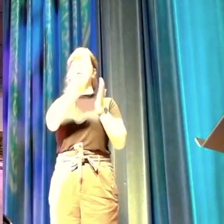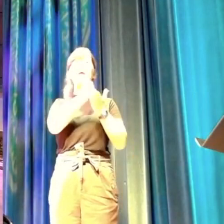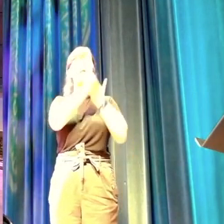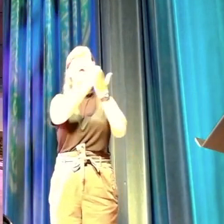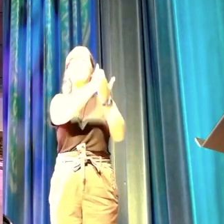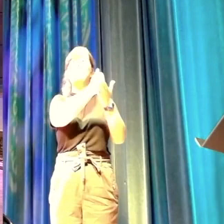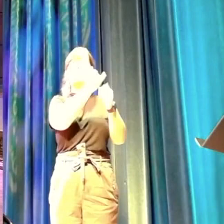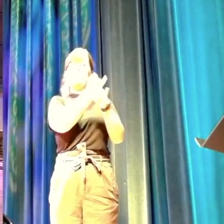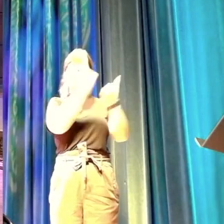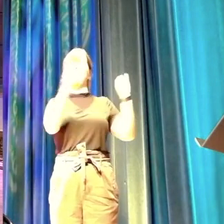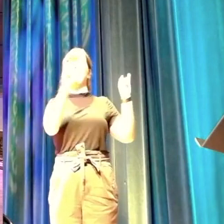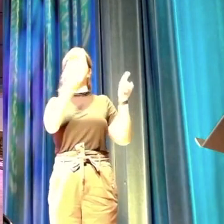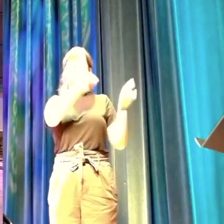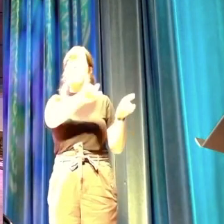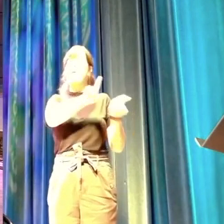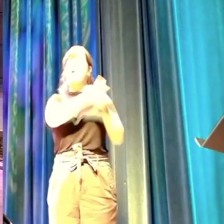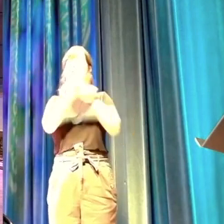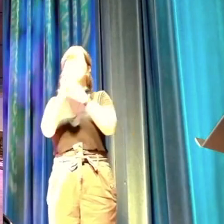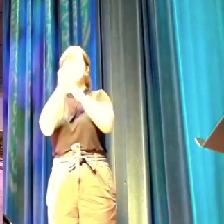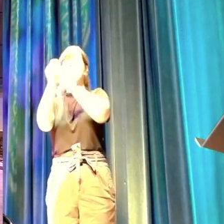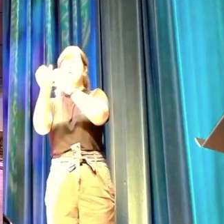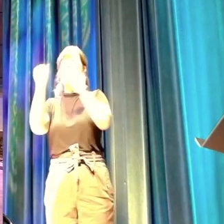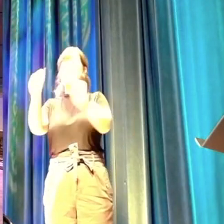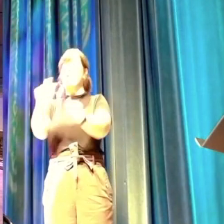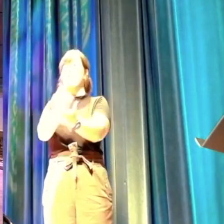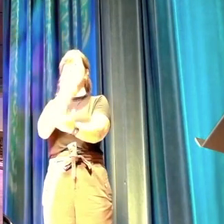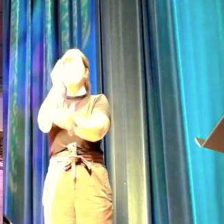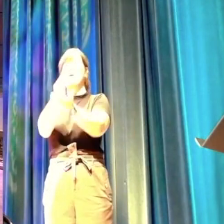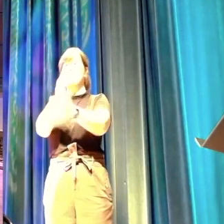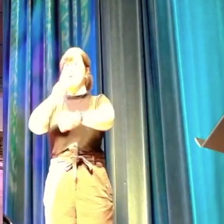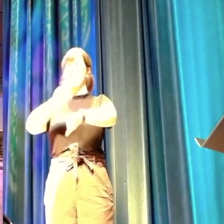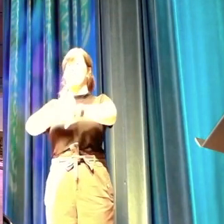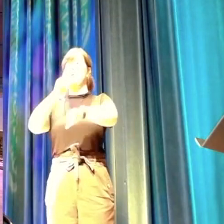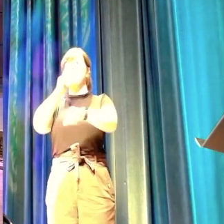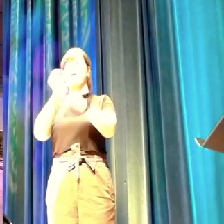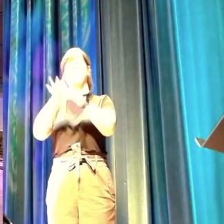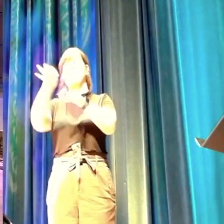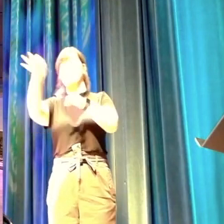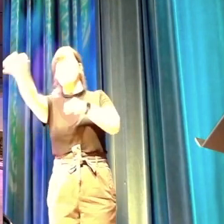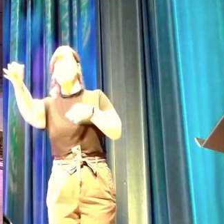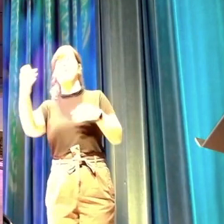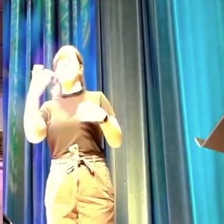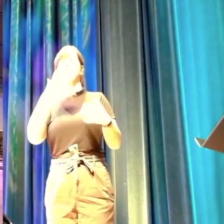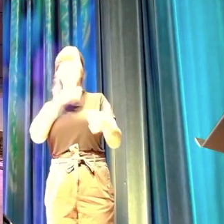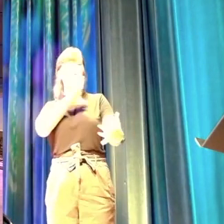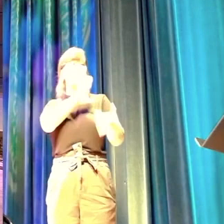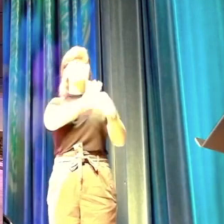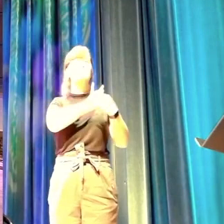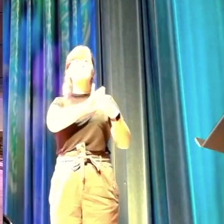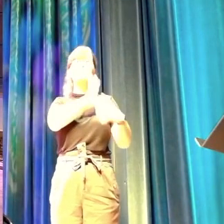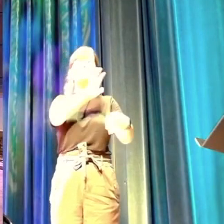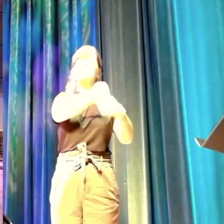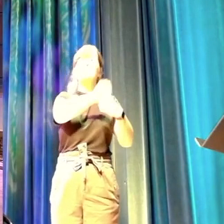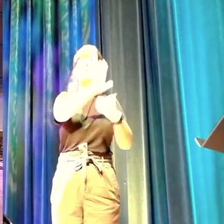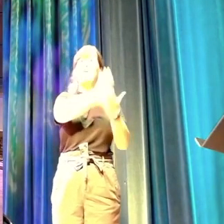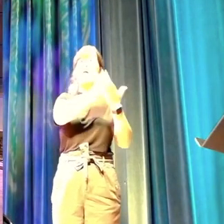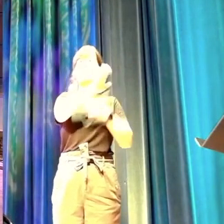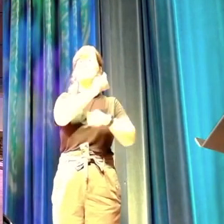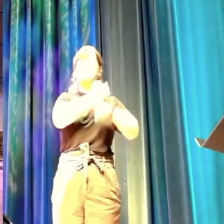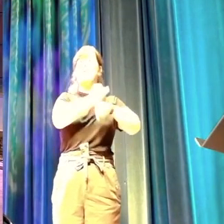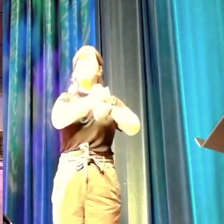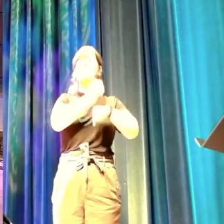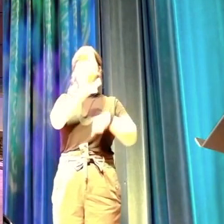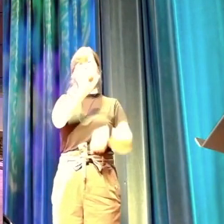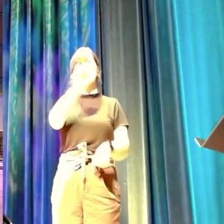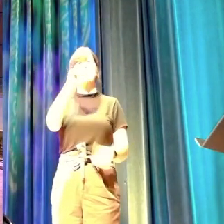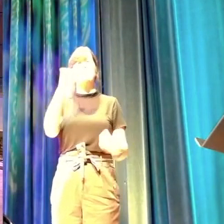being independent, which also led to them being able to graduate at one time and feel connected to the college campus. So on-in is